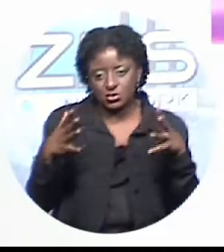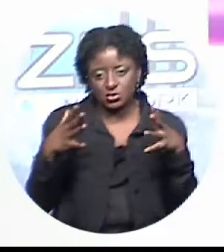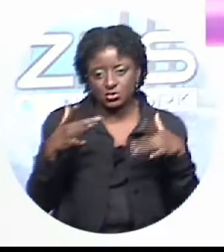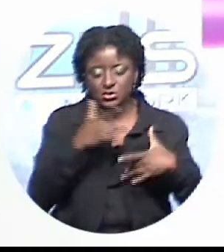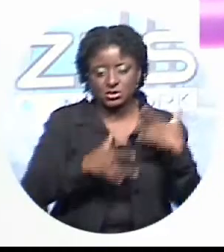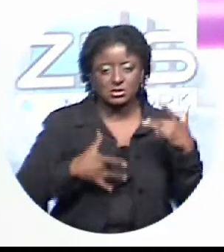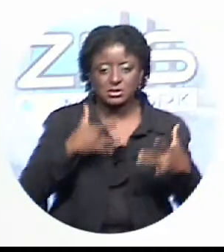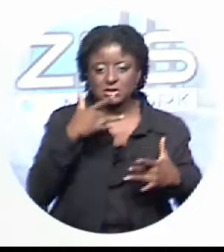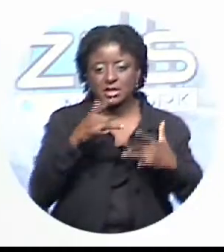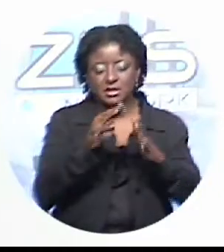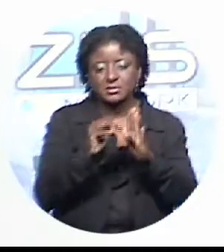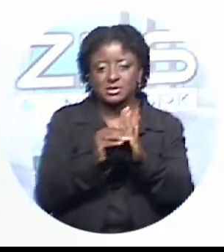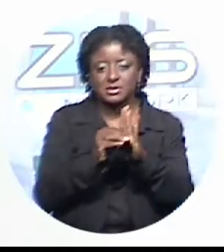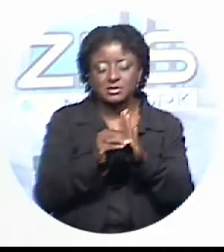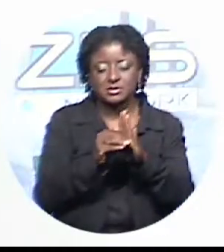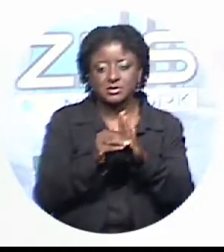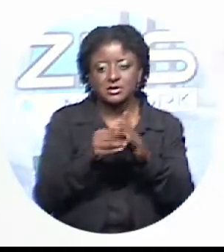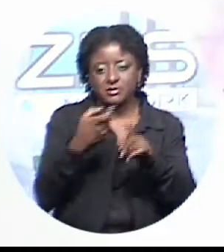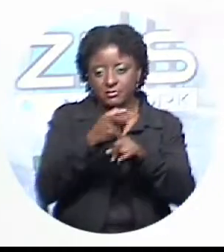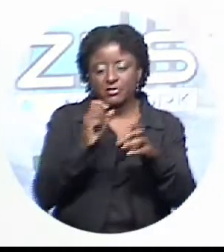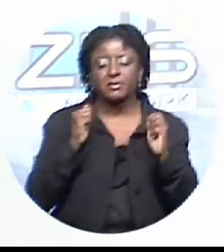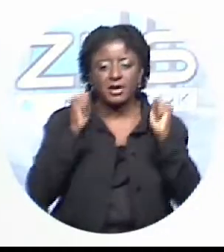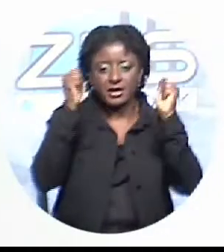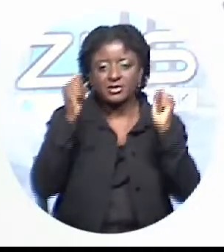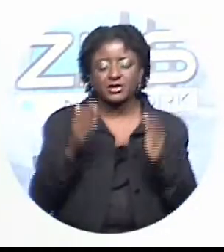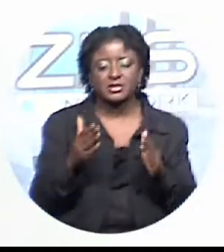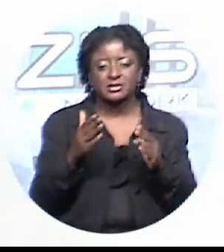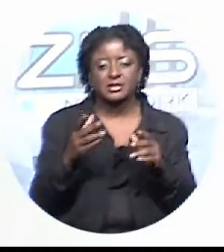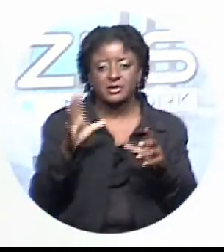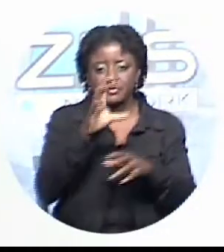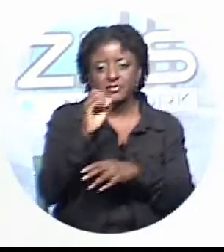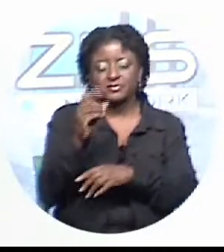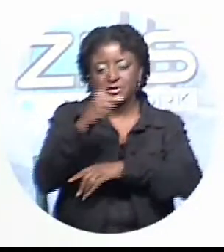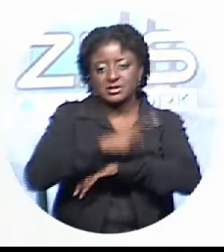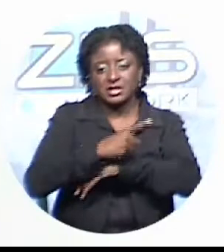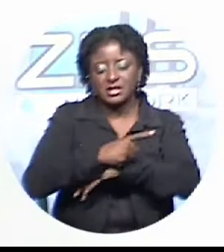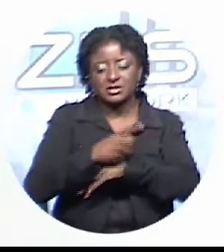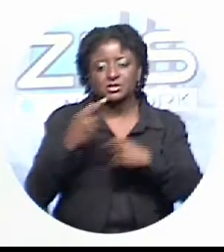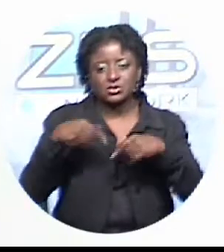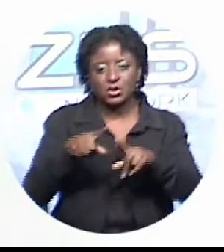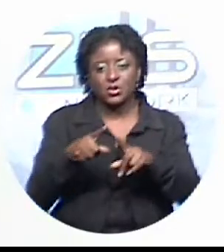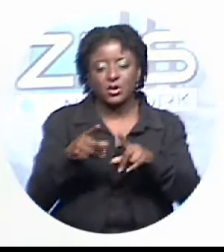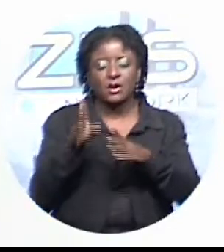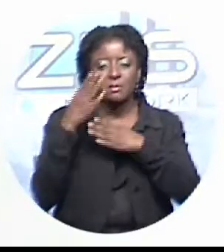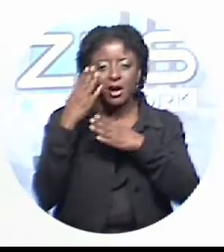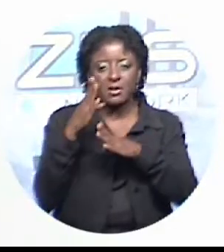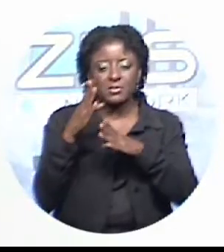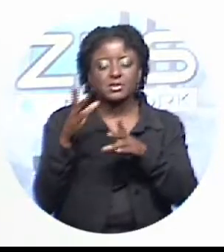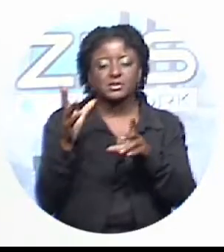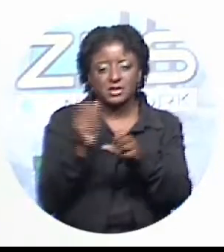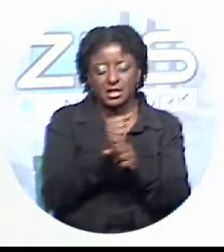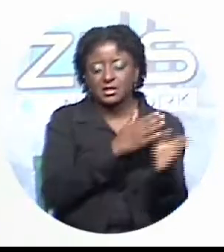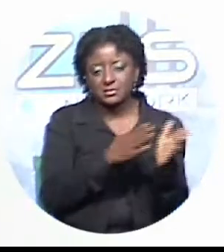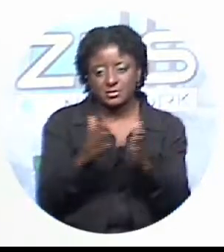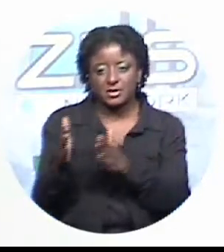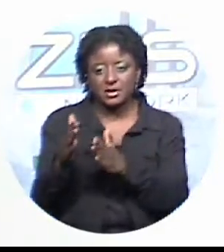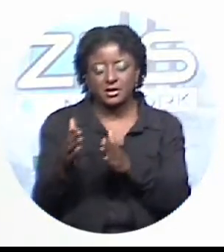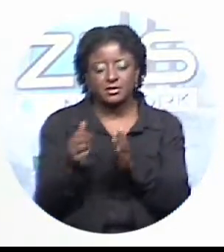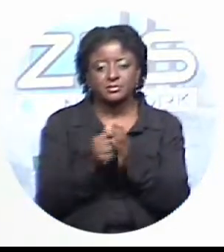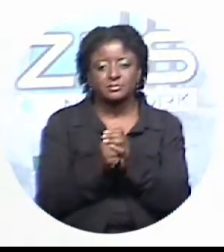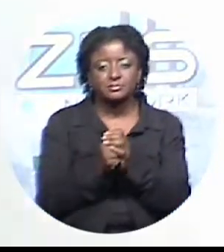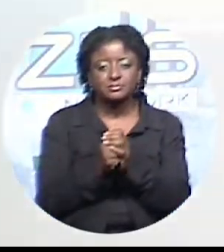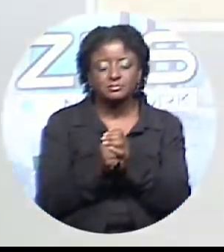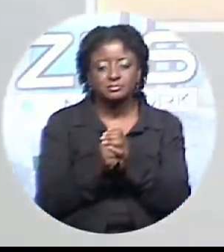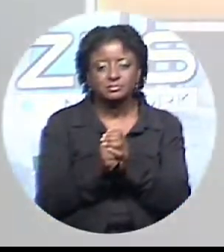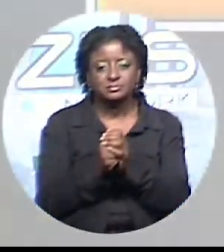the athletes' part. 50 days to go, and the Bahamas is out of the blocks running on a successful World Relays 2014 Bahamas.